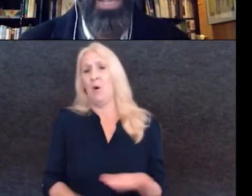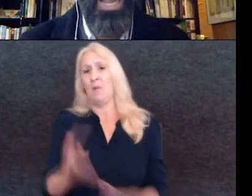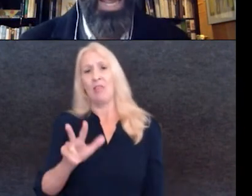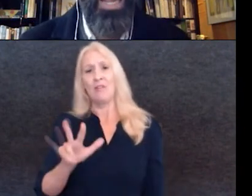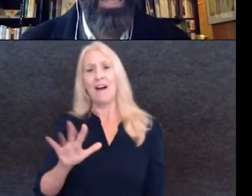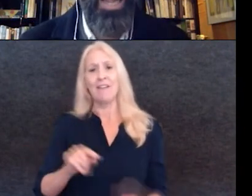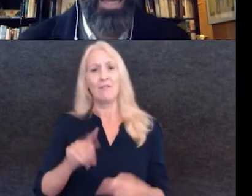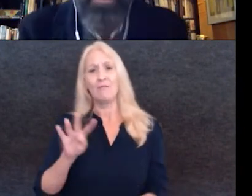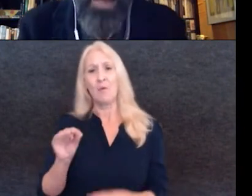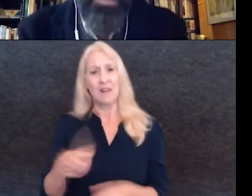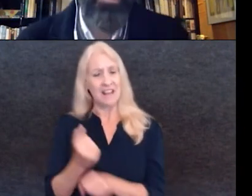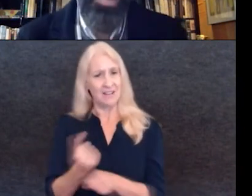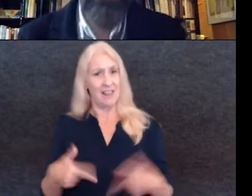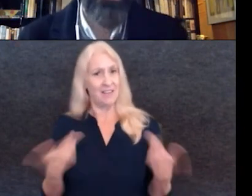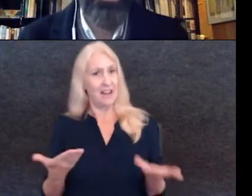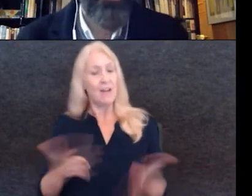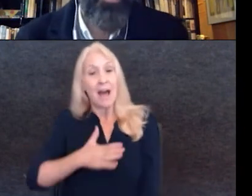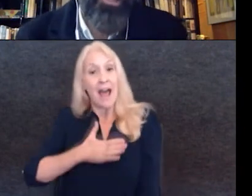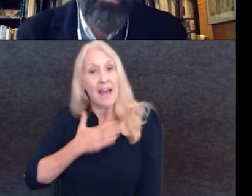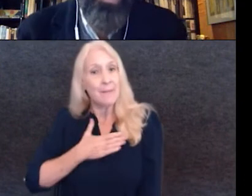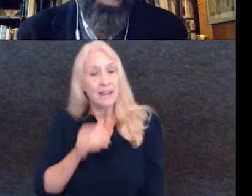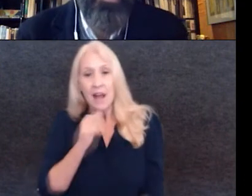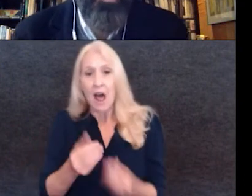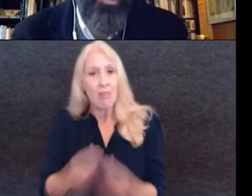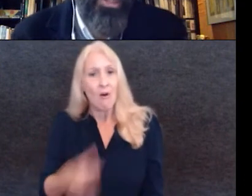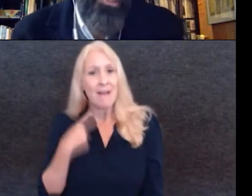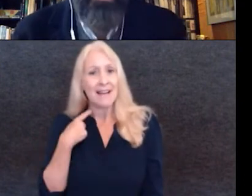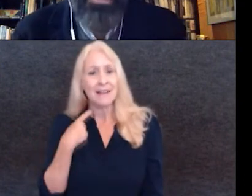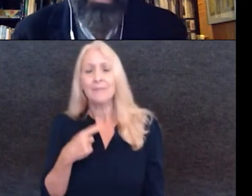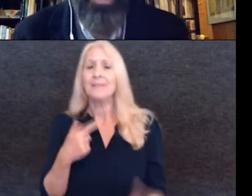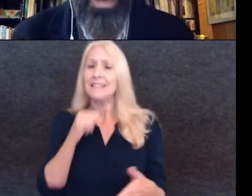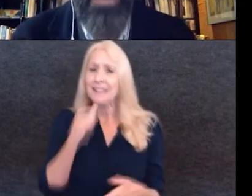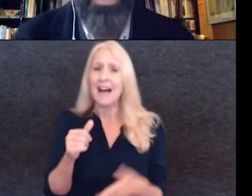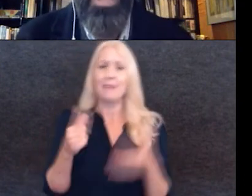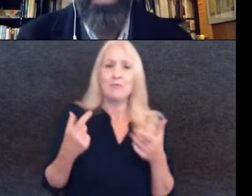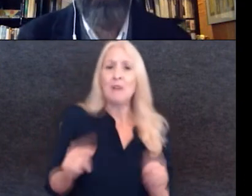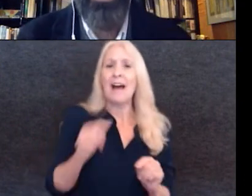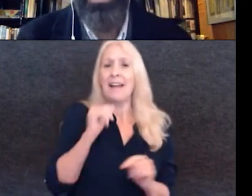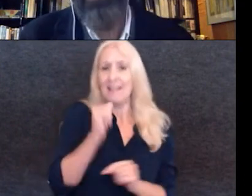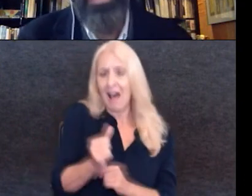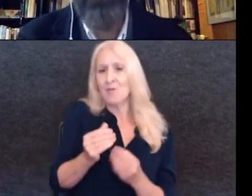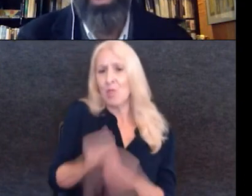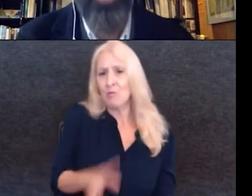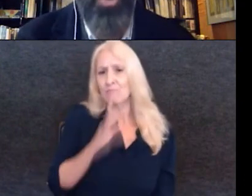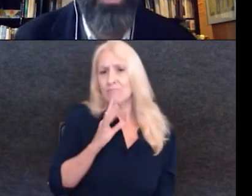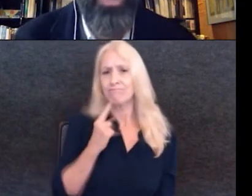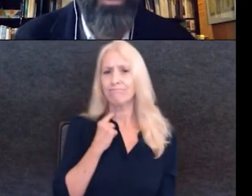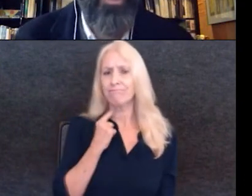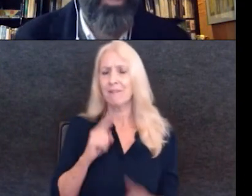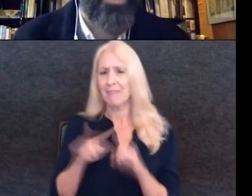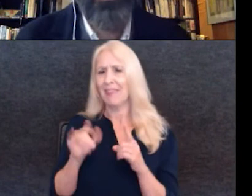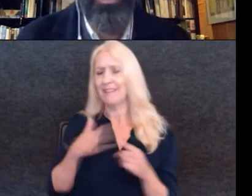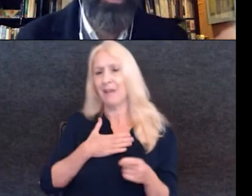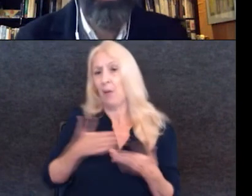now. Yeah. And I'm happy that I haven't. And it's not because I'm trying not to lose it. It's just that's the way I am. Right. But I have people that joke and